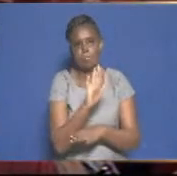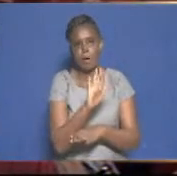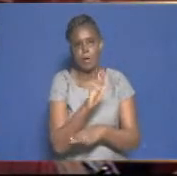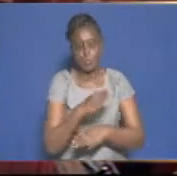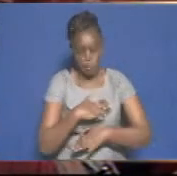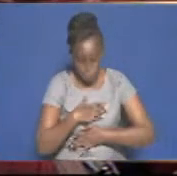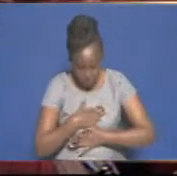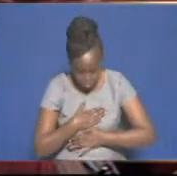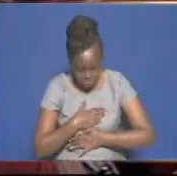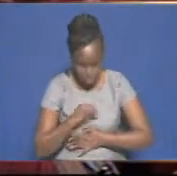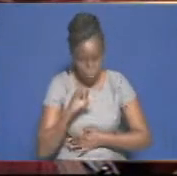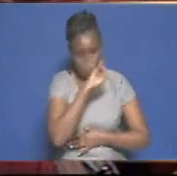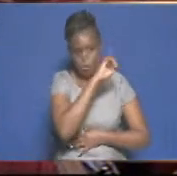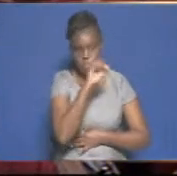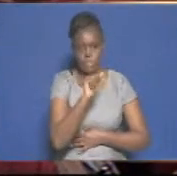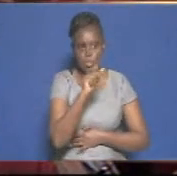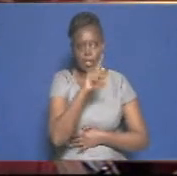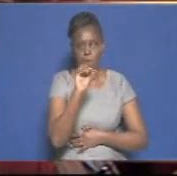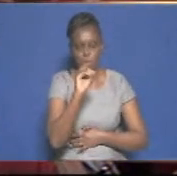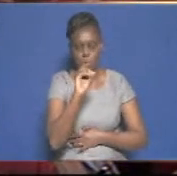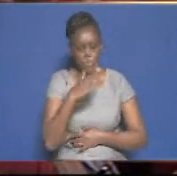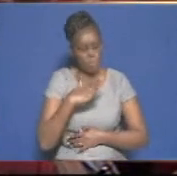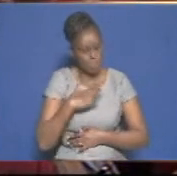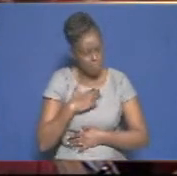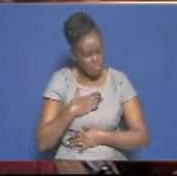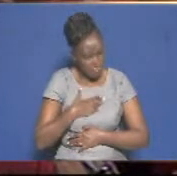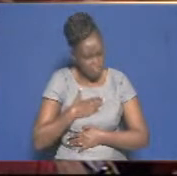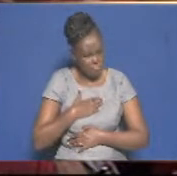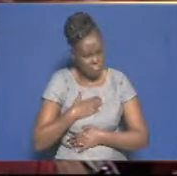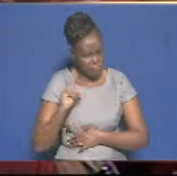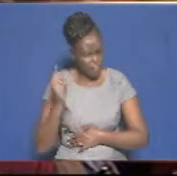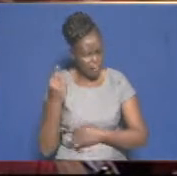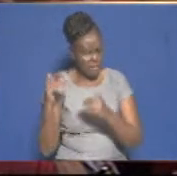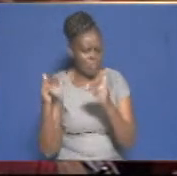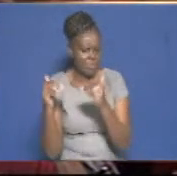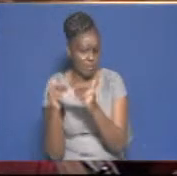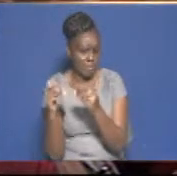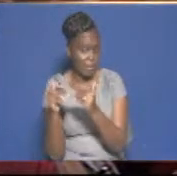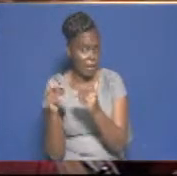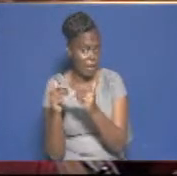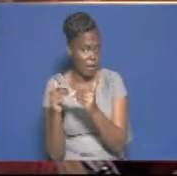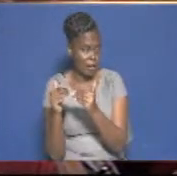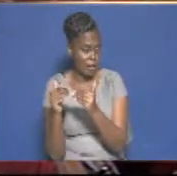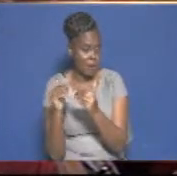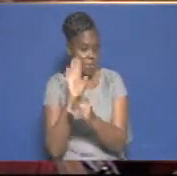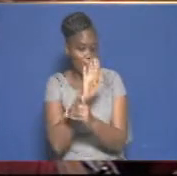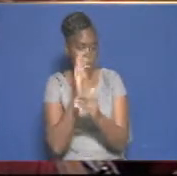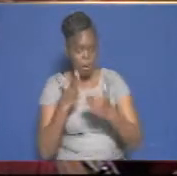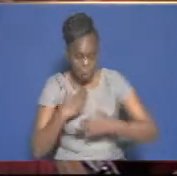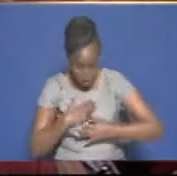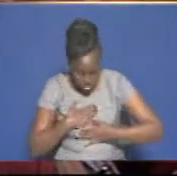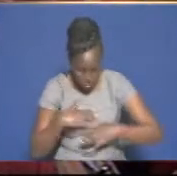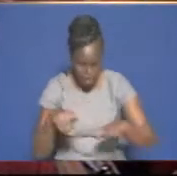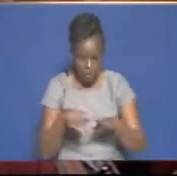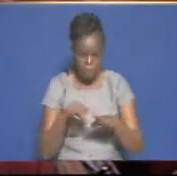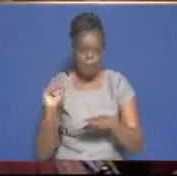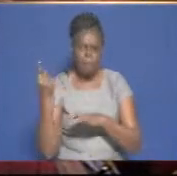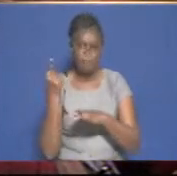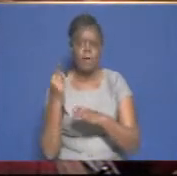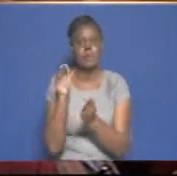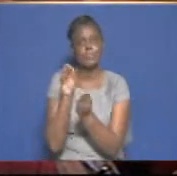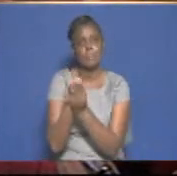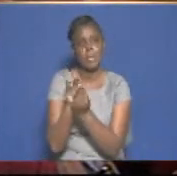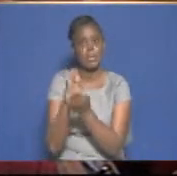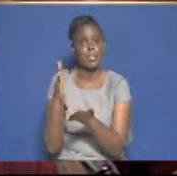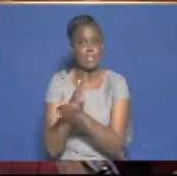Speaker, I met Chakoyo when I was still in the banking industry where I used to work. When